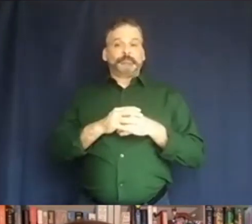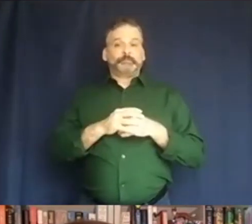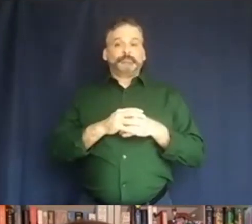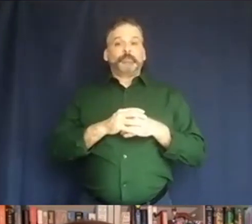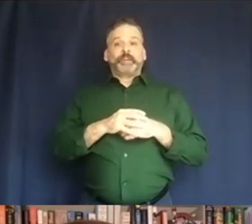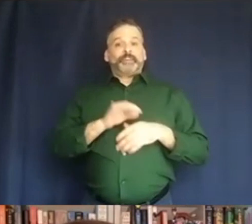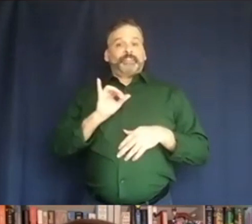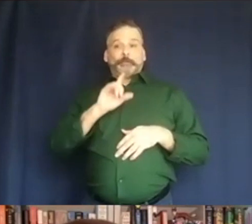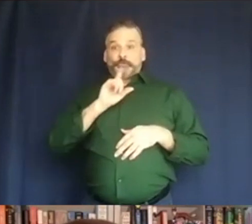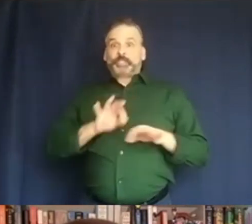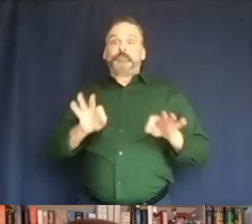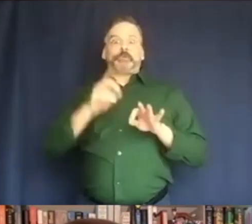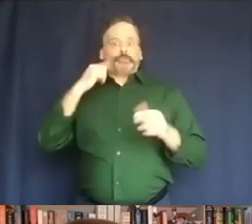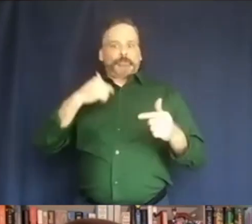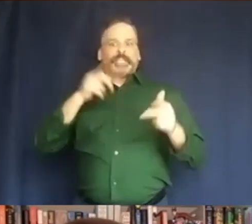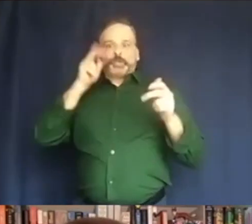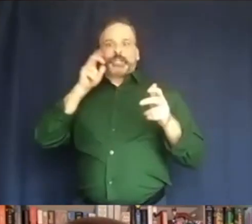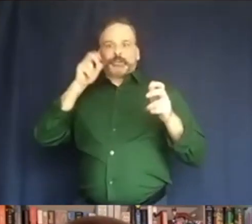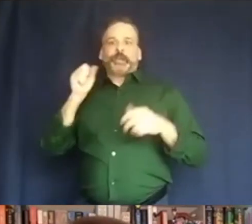really important for me to hear. Yeah.